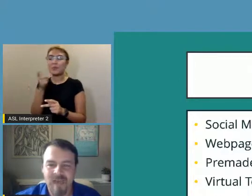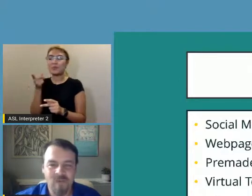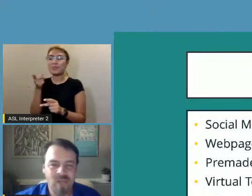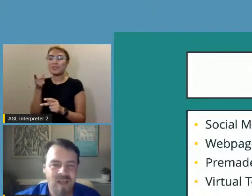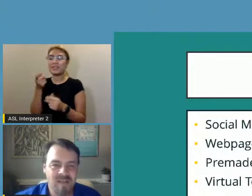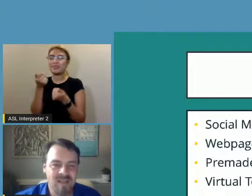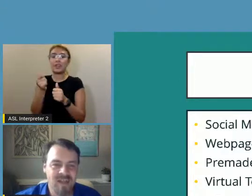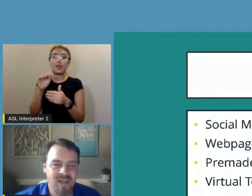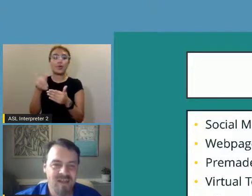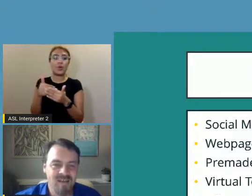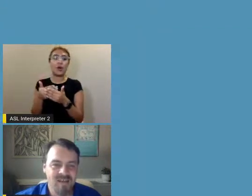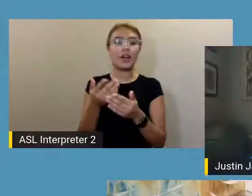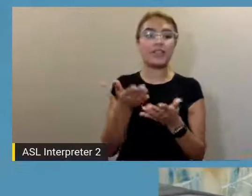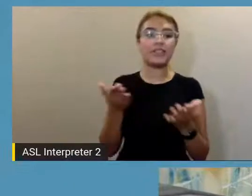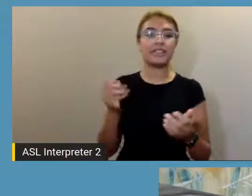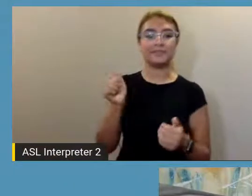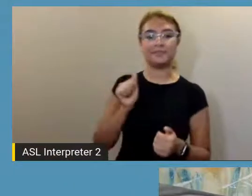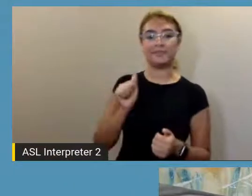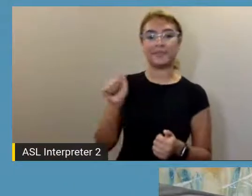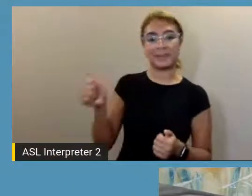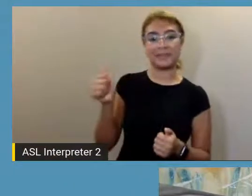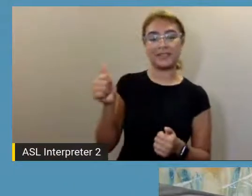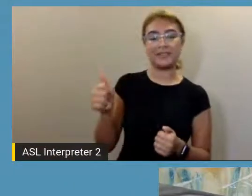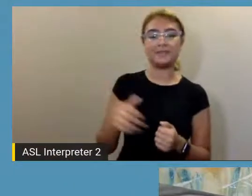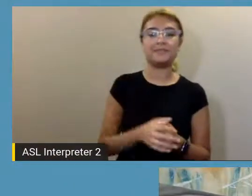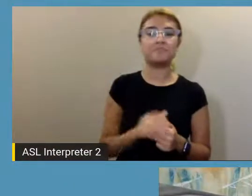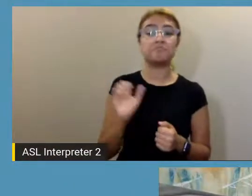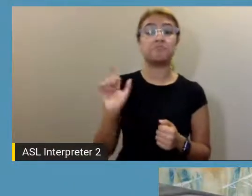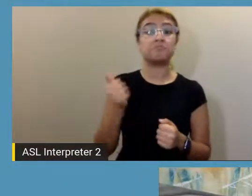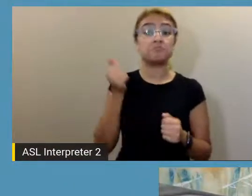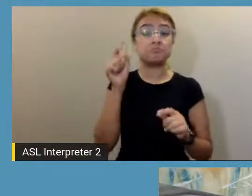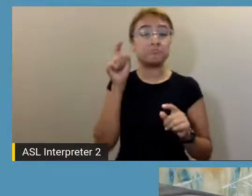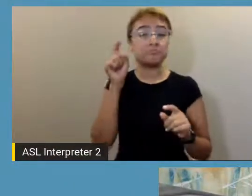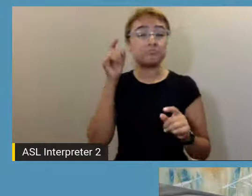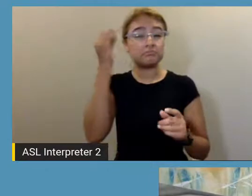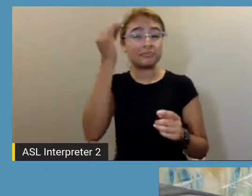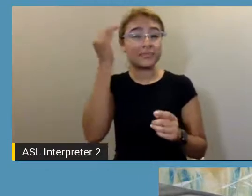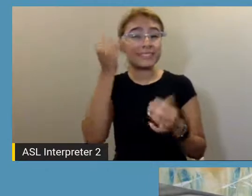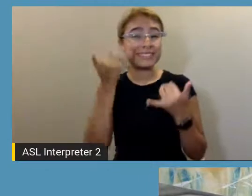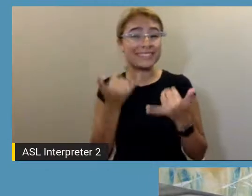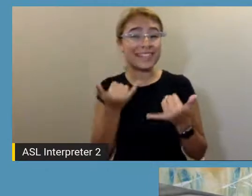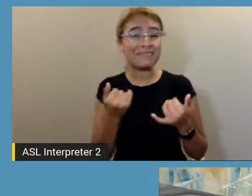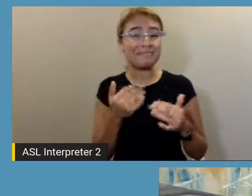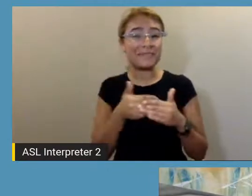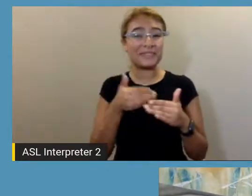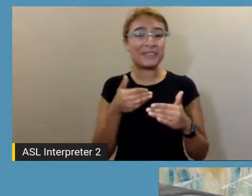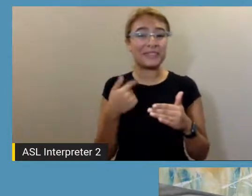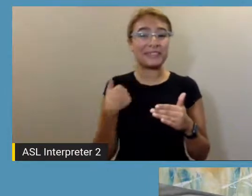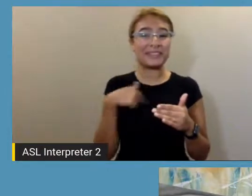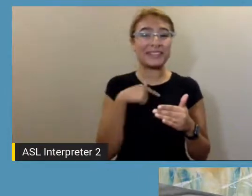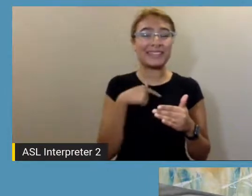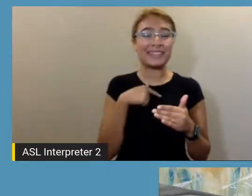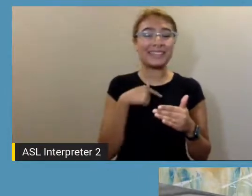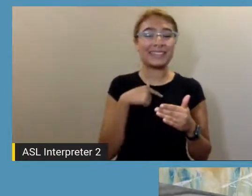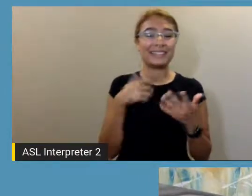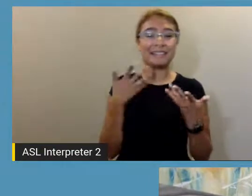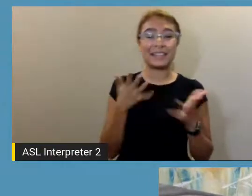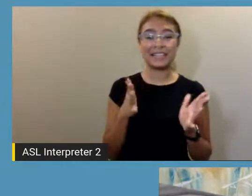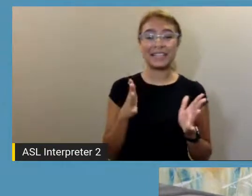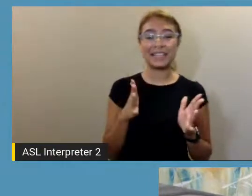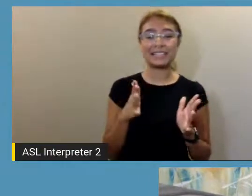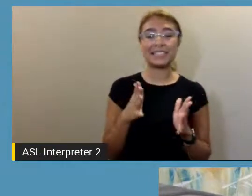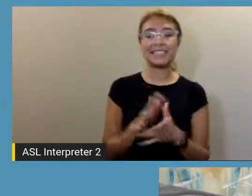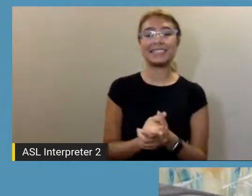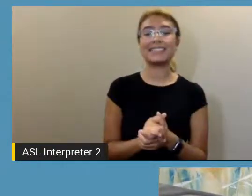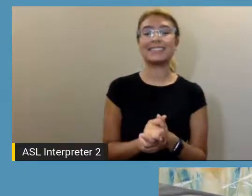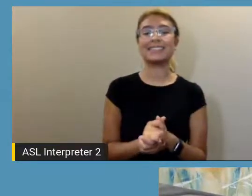any final thoughts today, Rene, before we go into final housekeeping? Well, no,